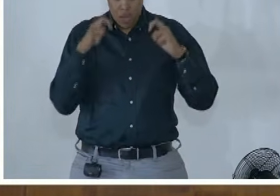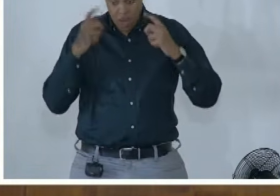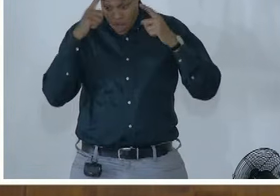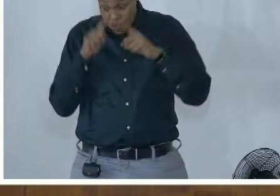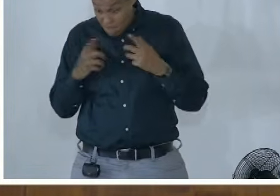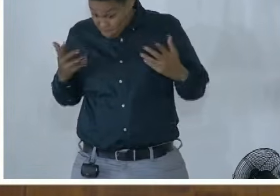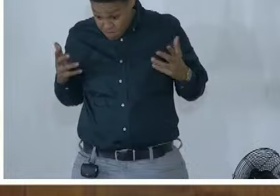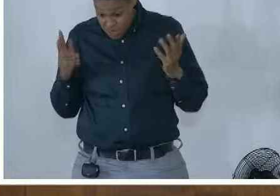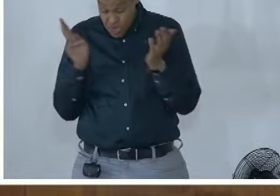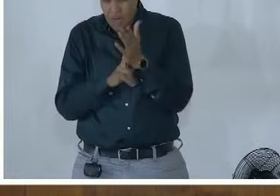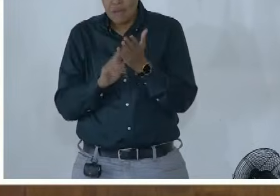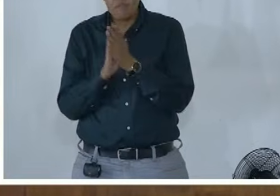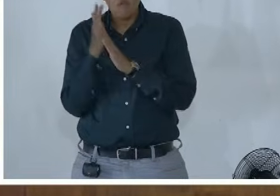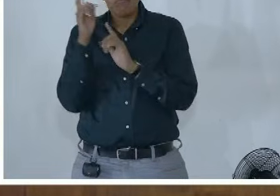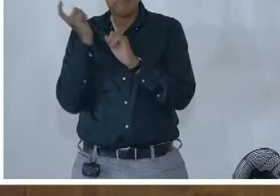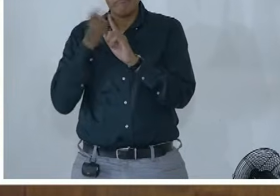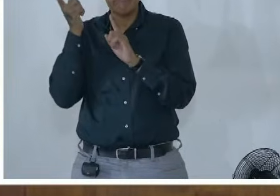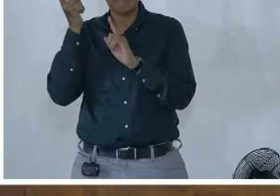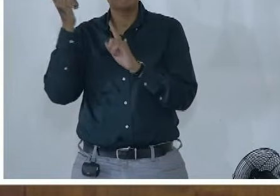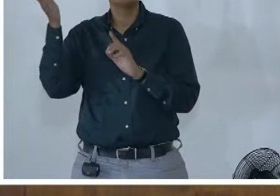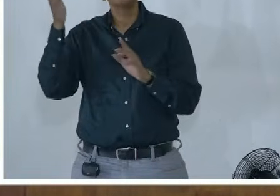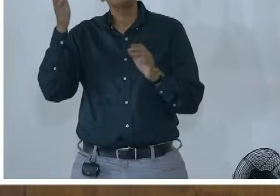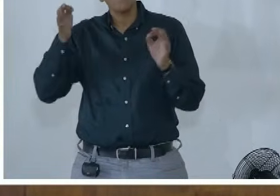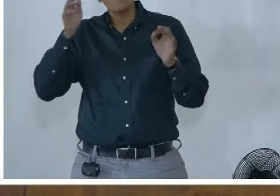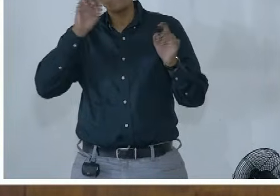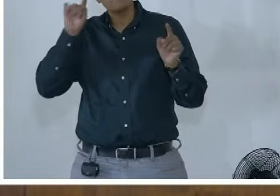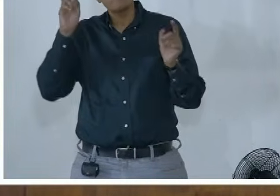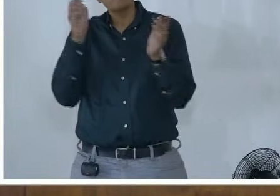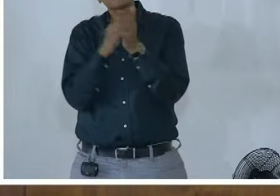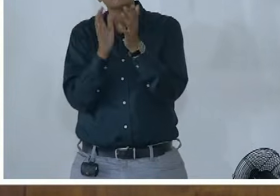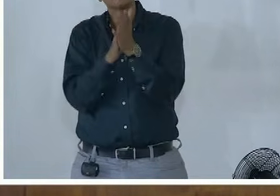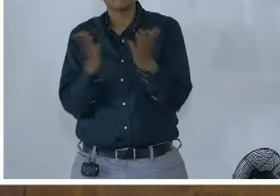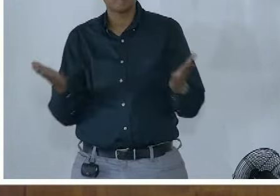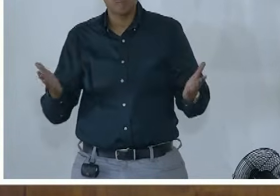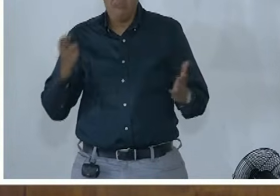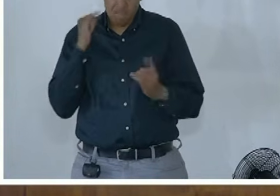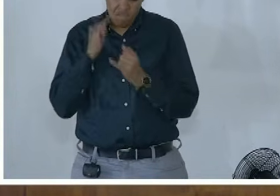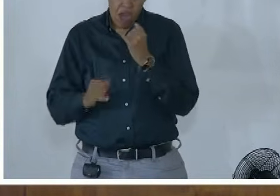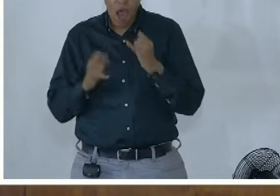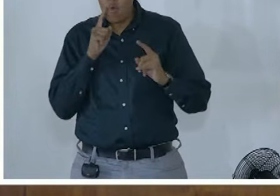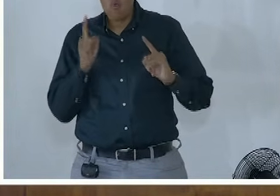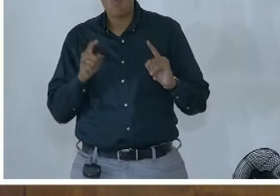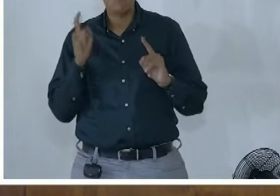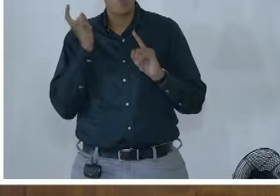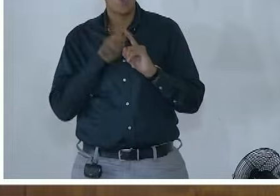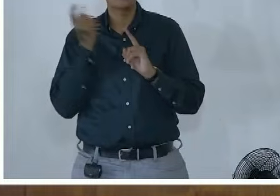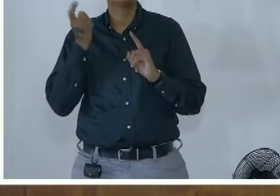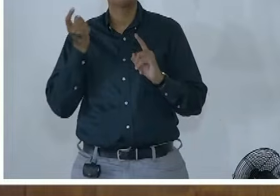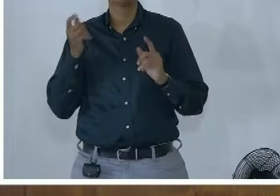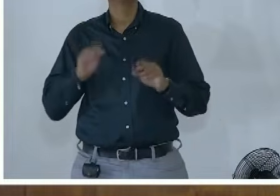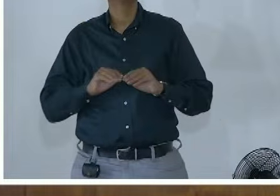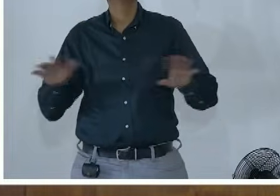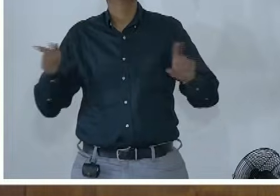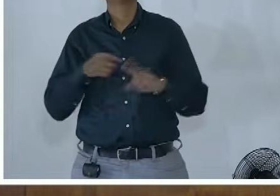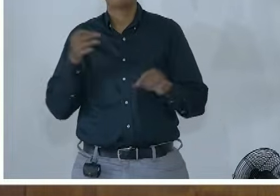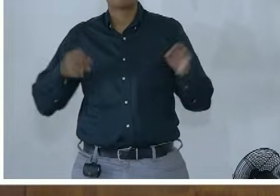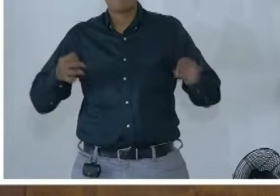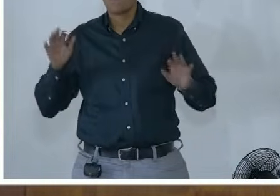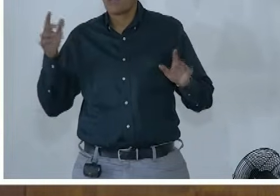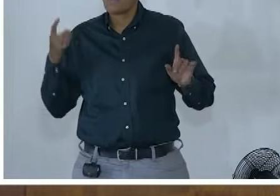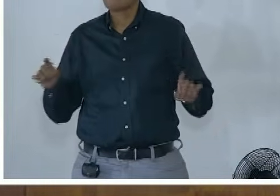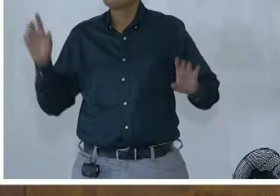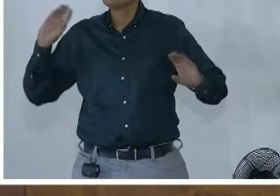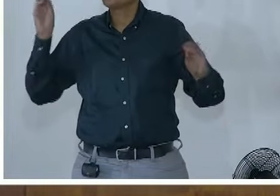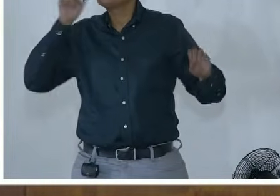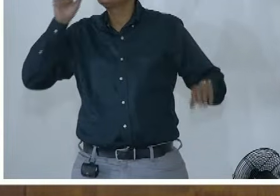agreement is signed, it is automatically converted into a final order issued out of the court. So there's